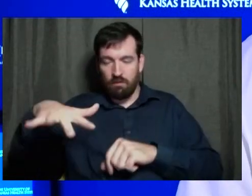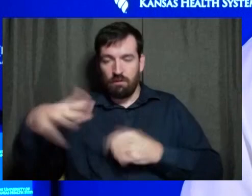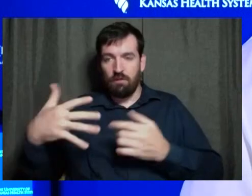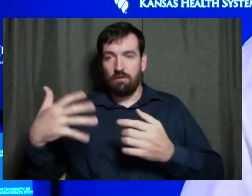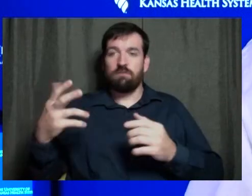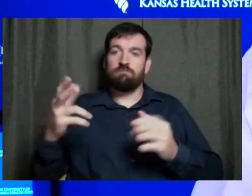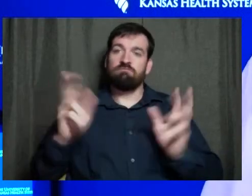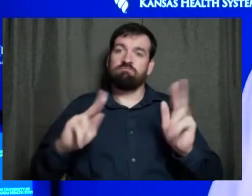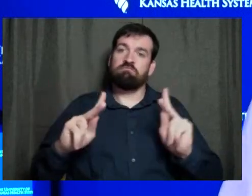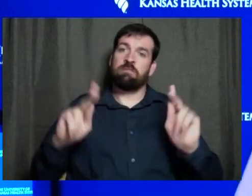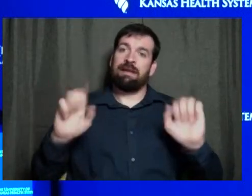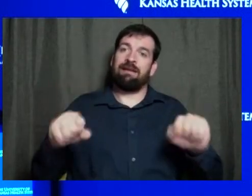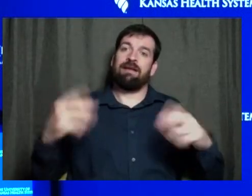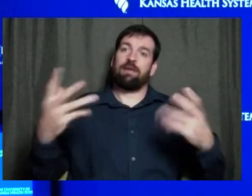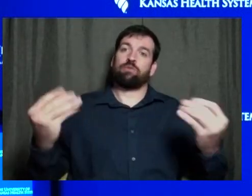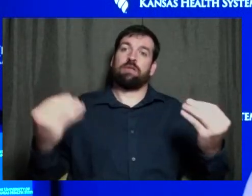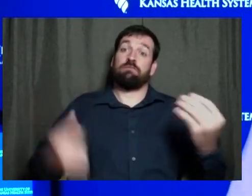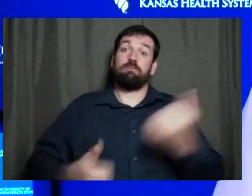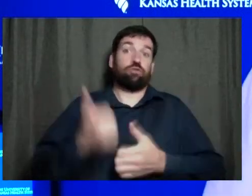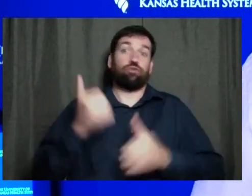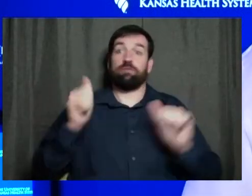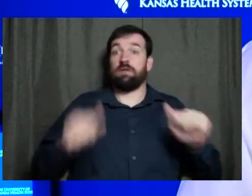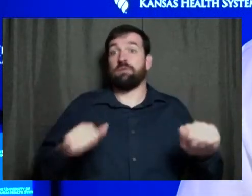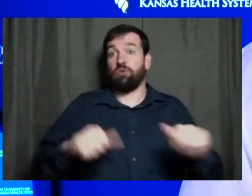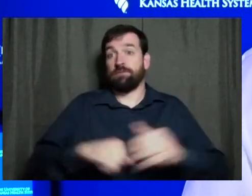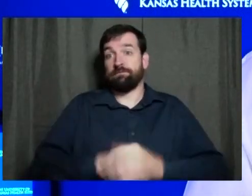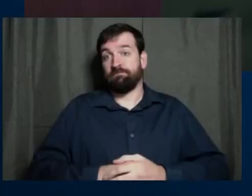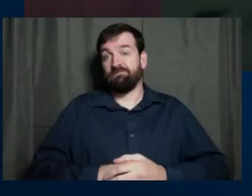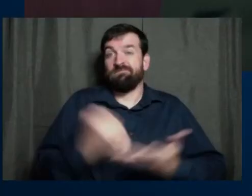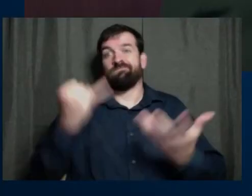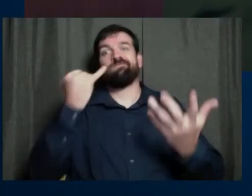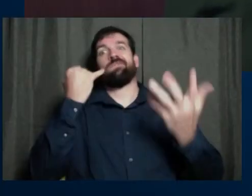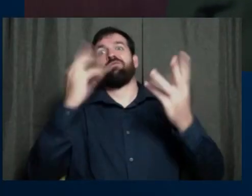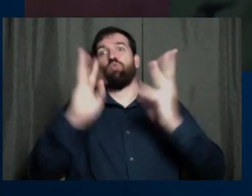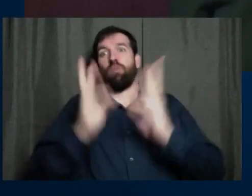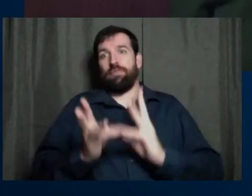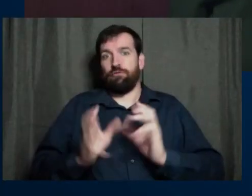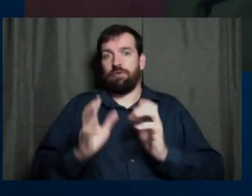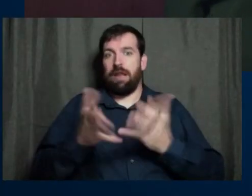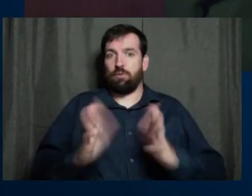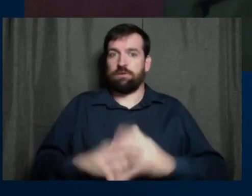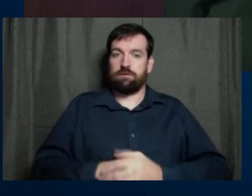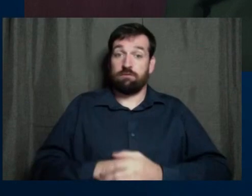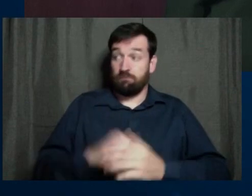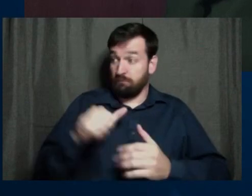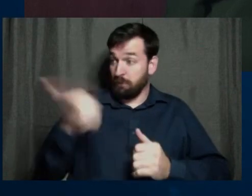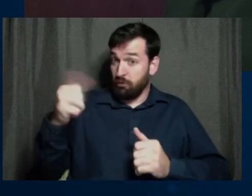things, certainly as much as the weather allows as well. Any other reporters on the line?